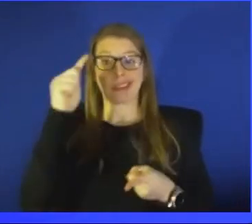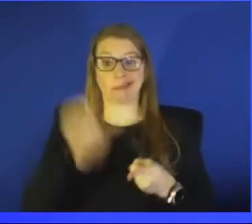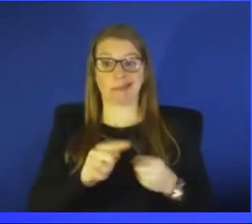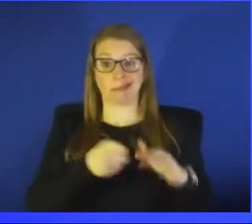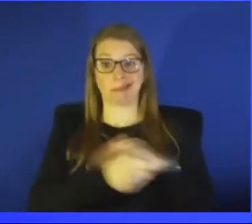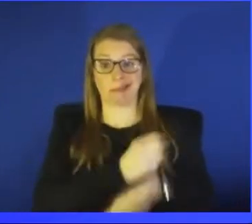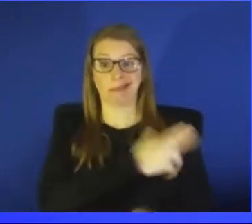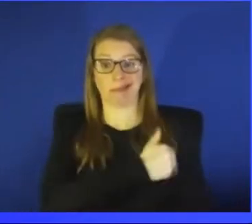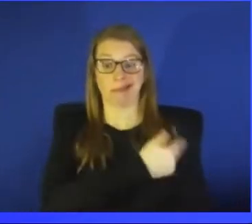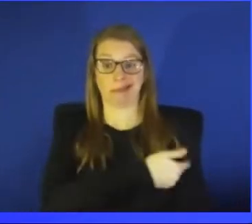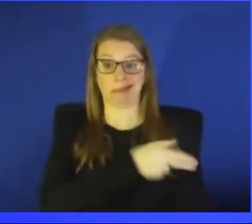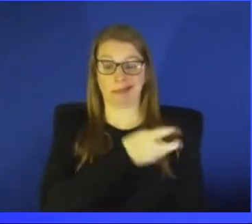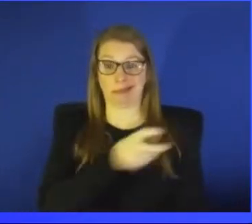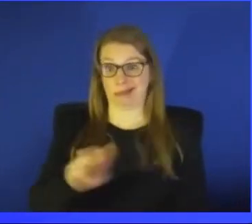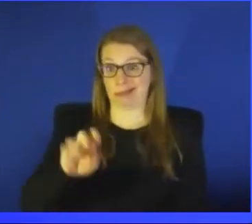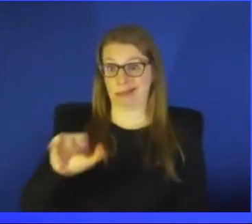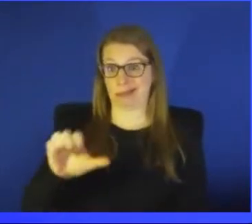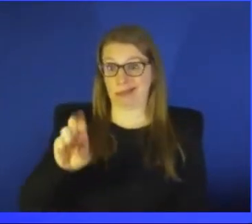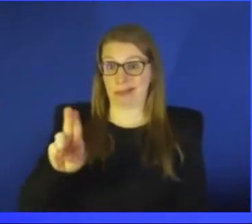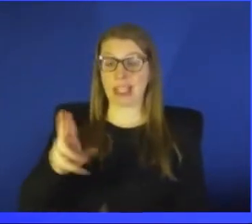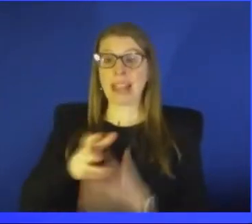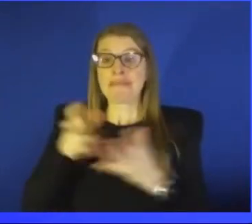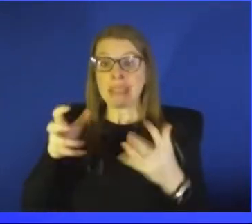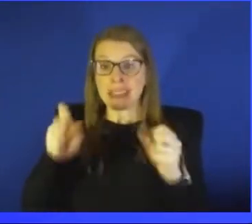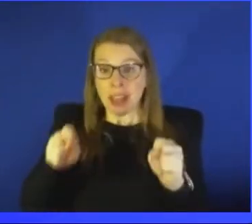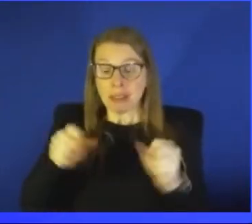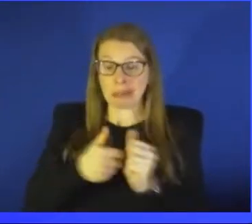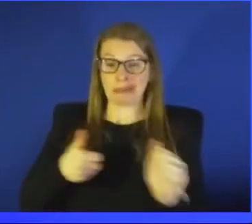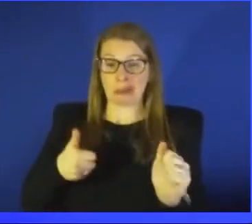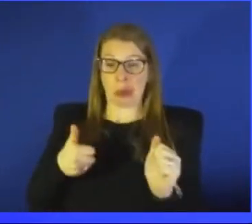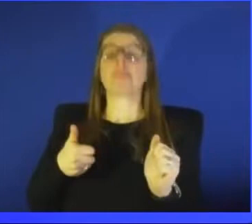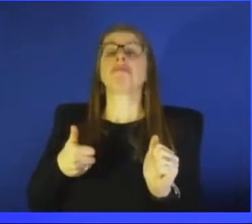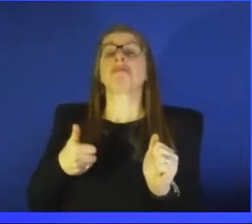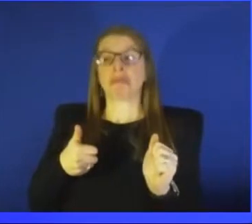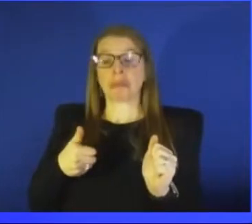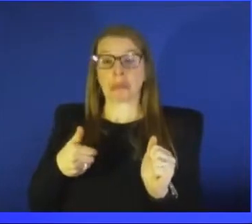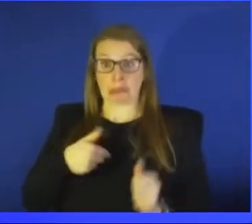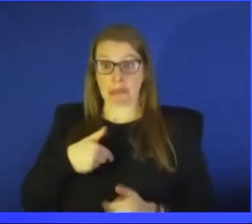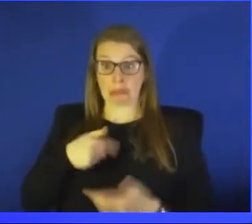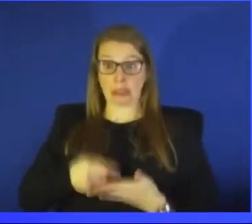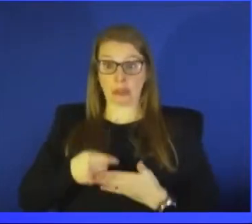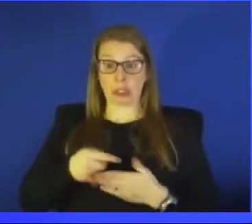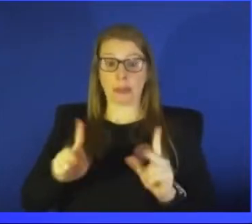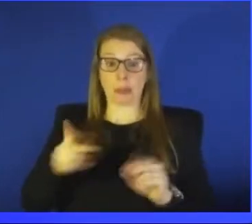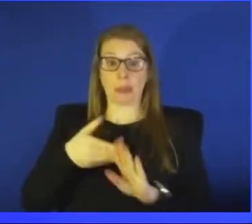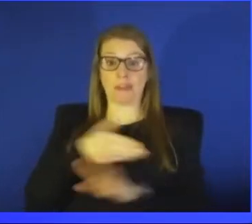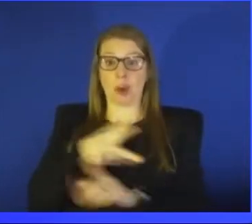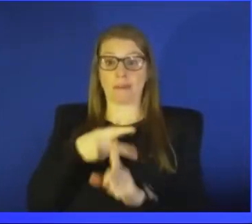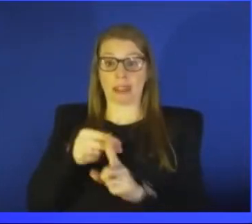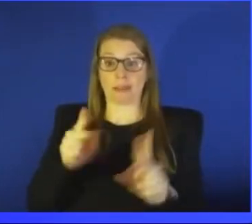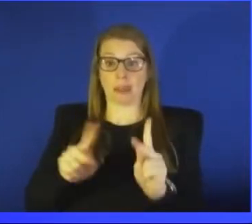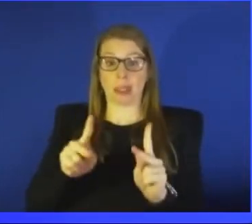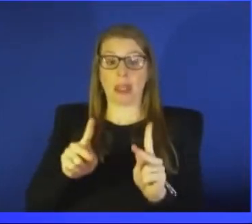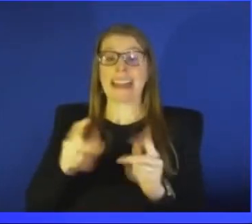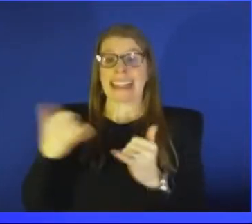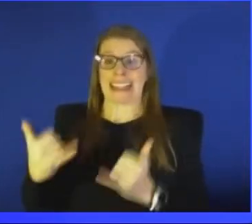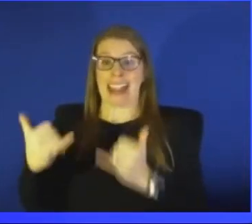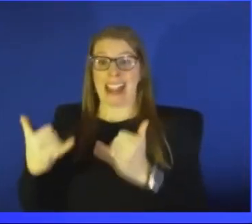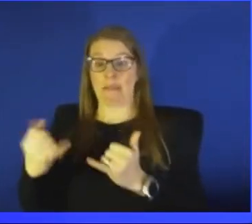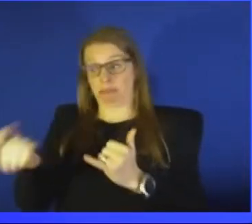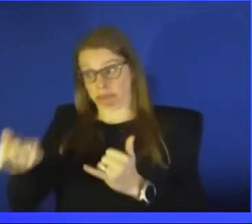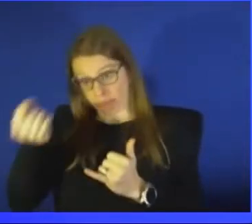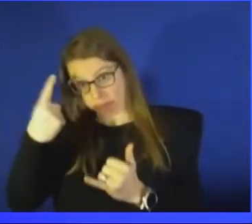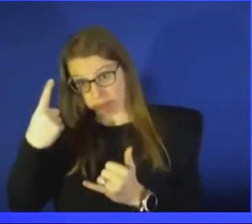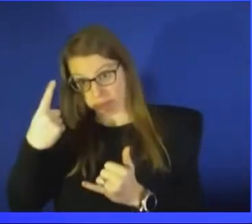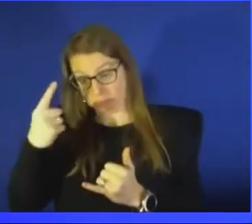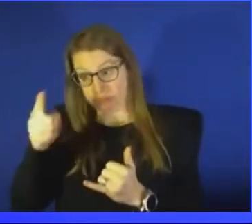ICU as much as possible, having treated people before vaccines were available, having treated people now and understanding those who didn't